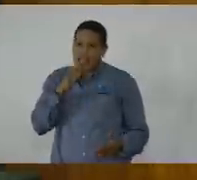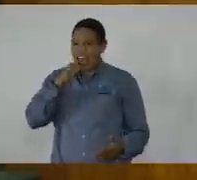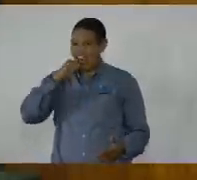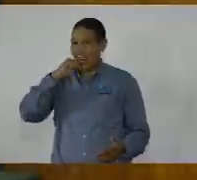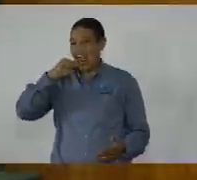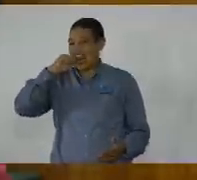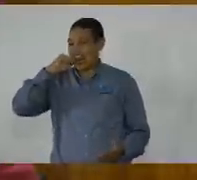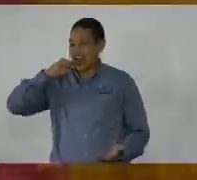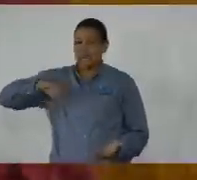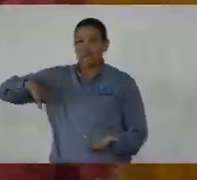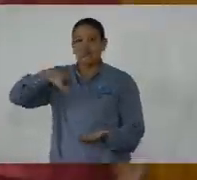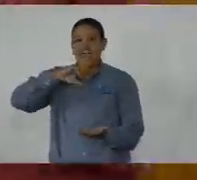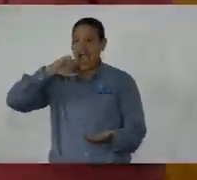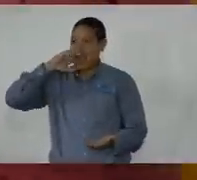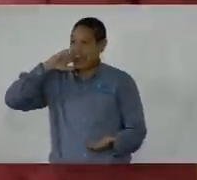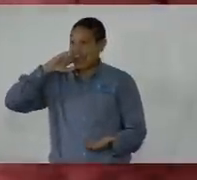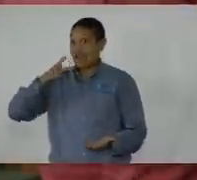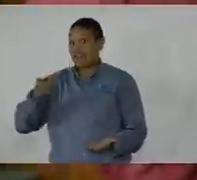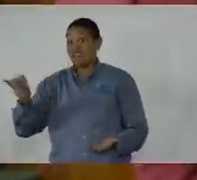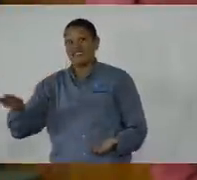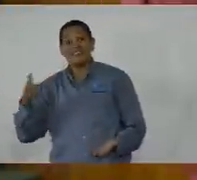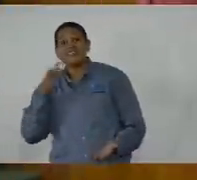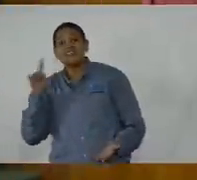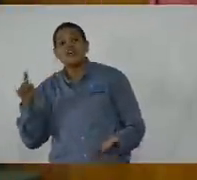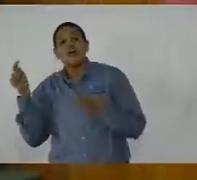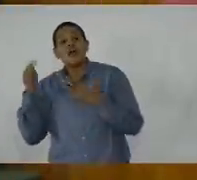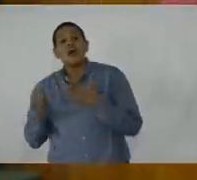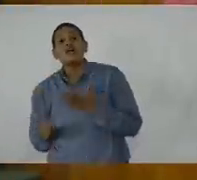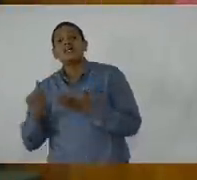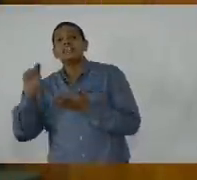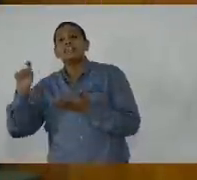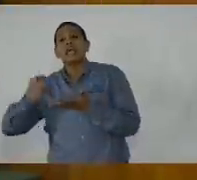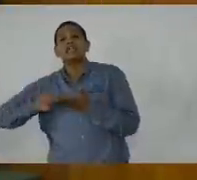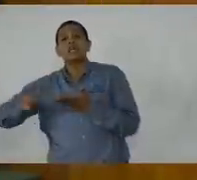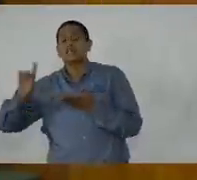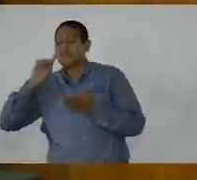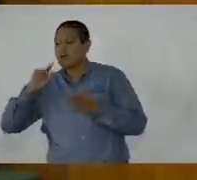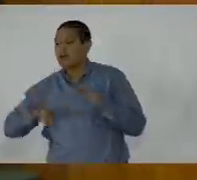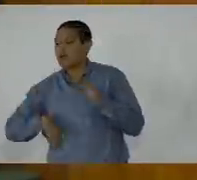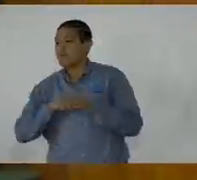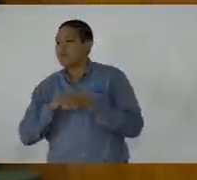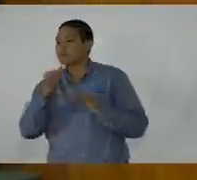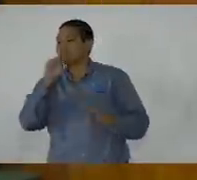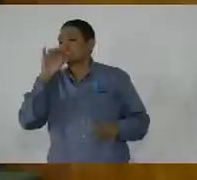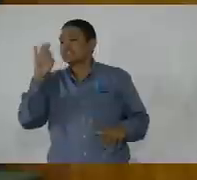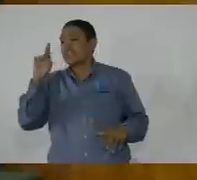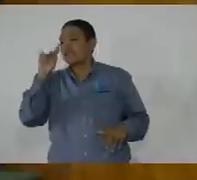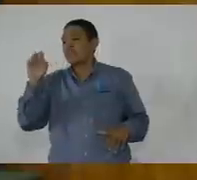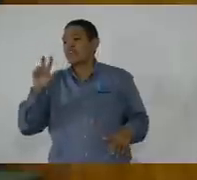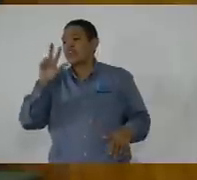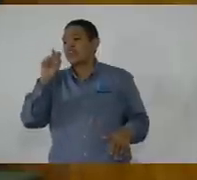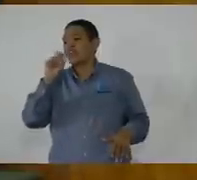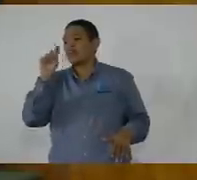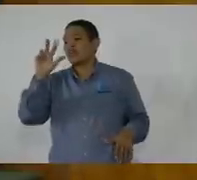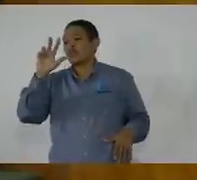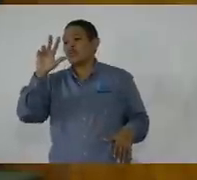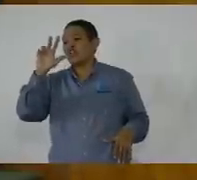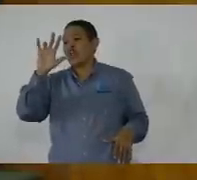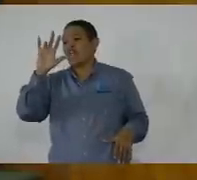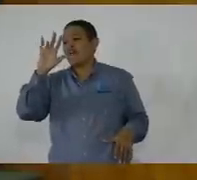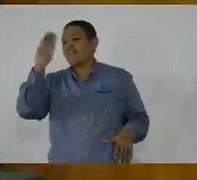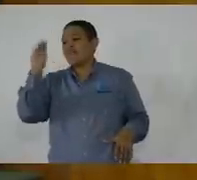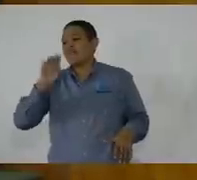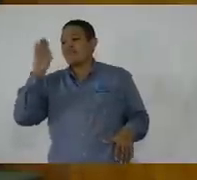of commodities ineligible for a conditional duty exemption to a maximum tariff rate of 30-35% for all